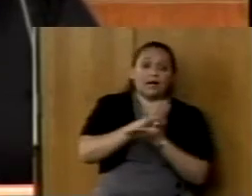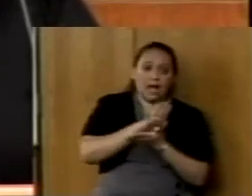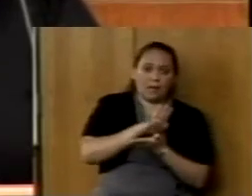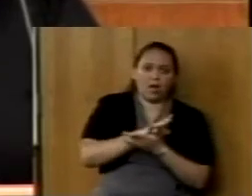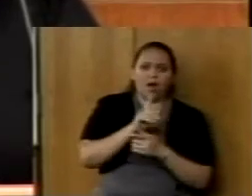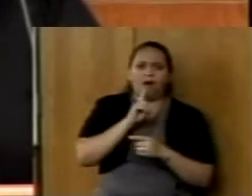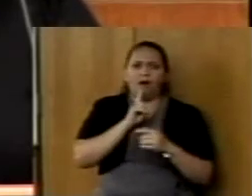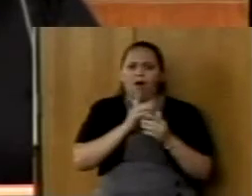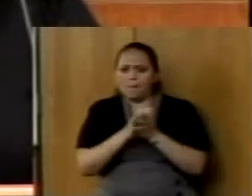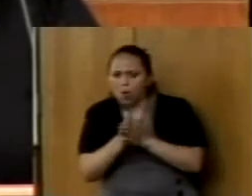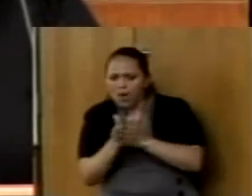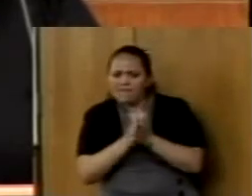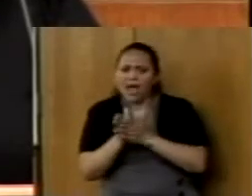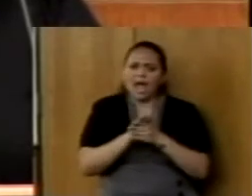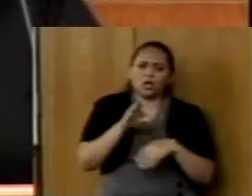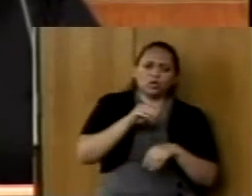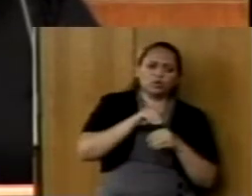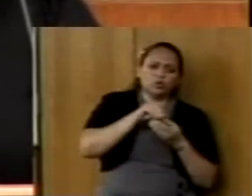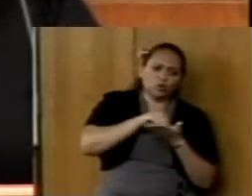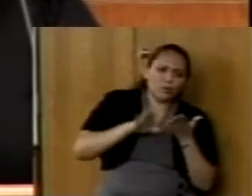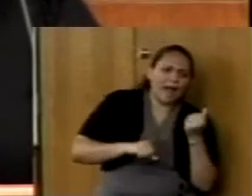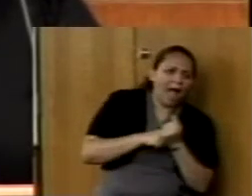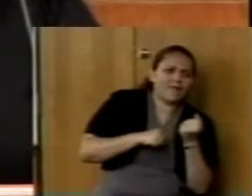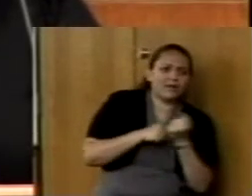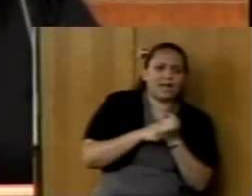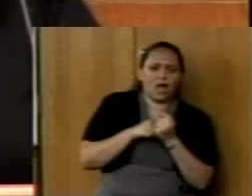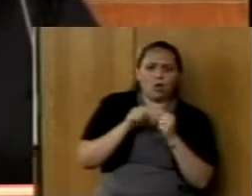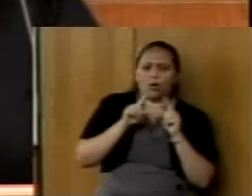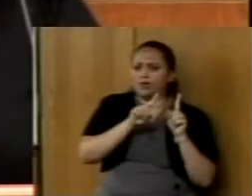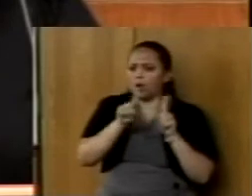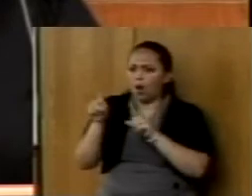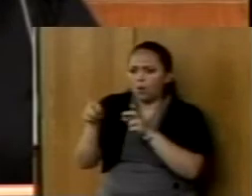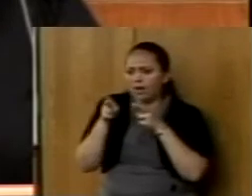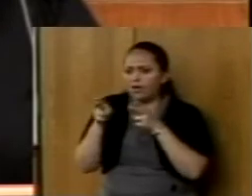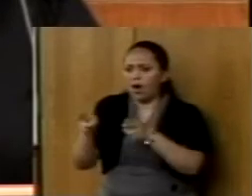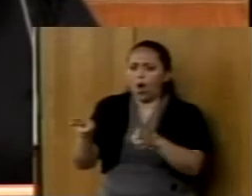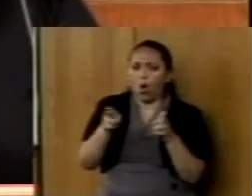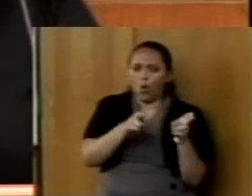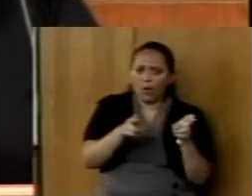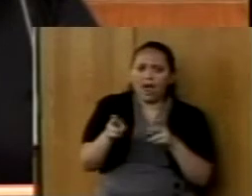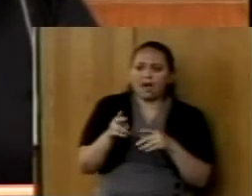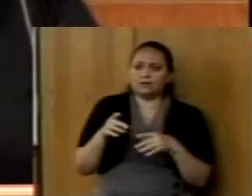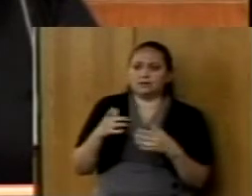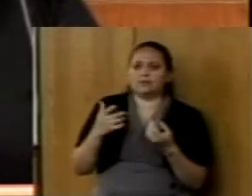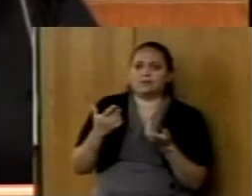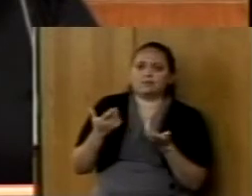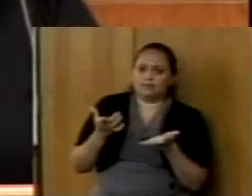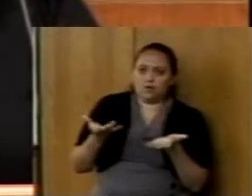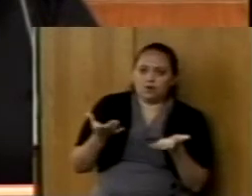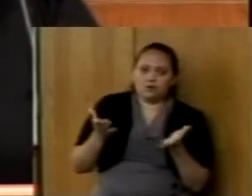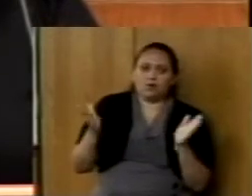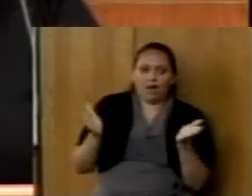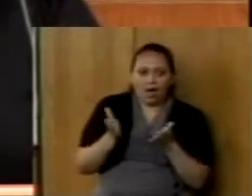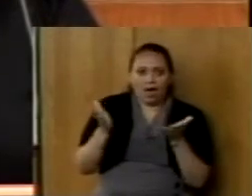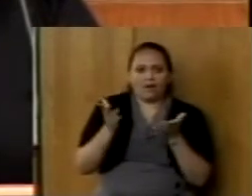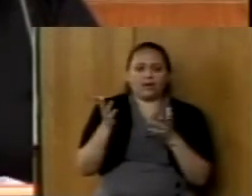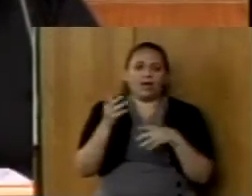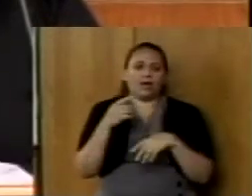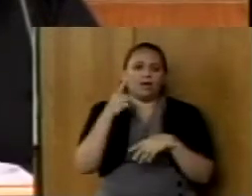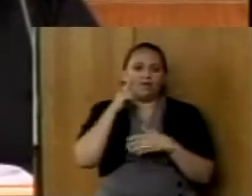are a motivator and a student advocate to where they go around the hallways advocating for scholarships, college